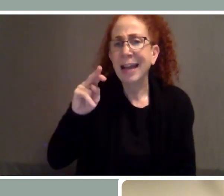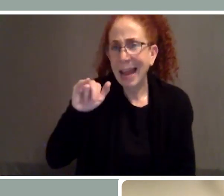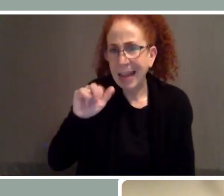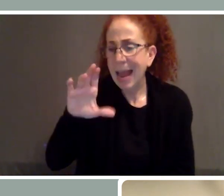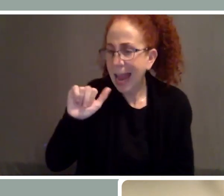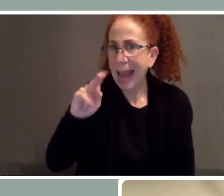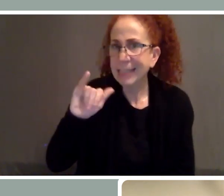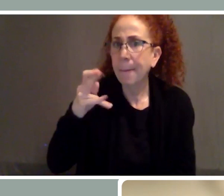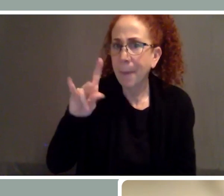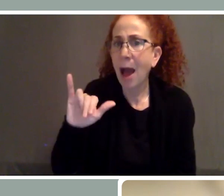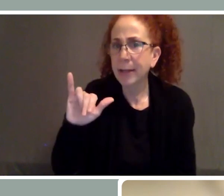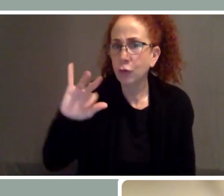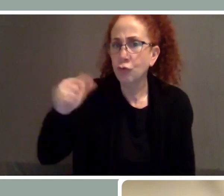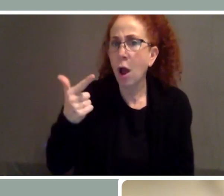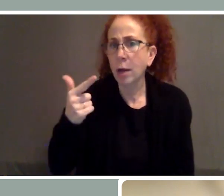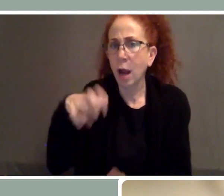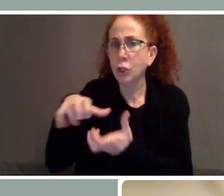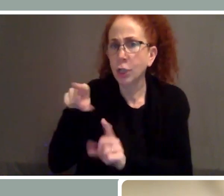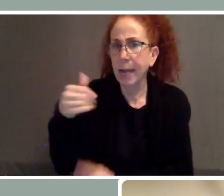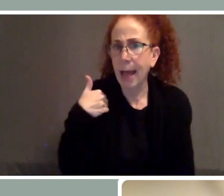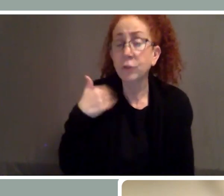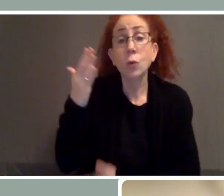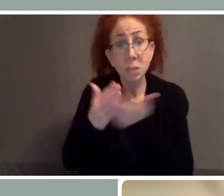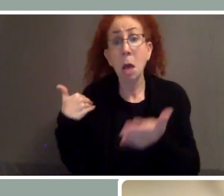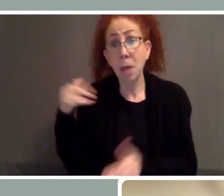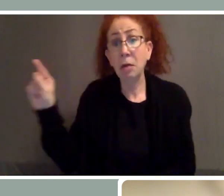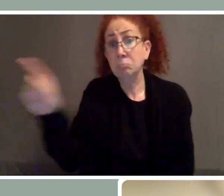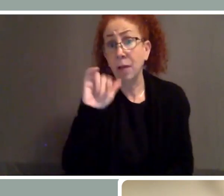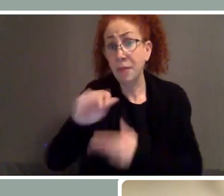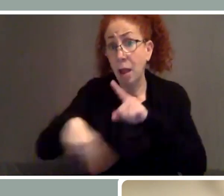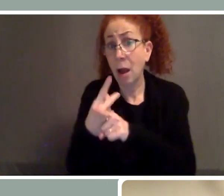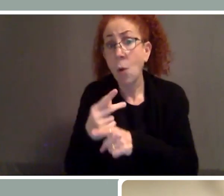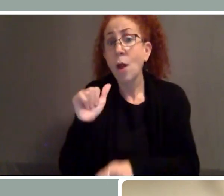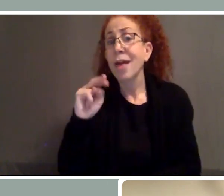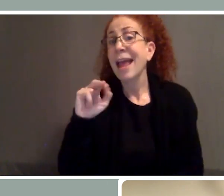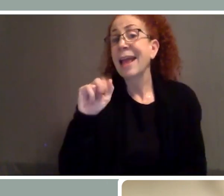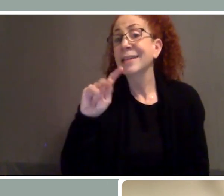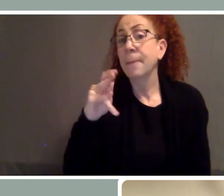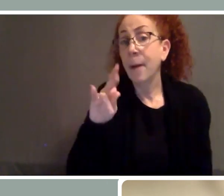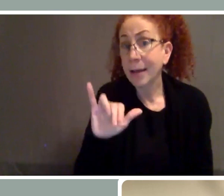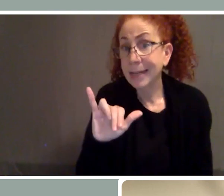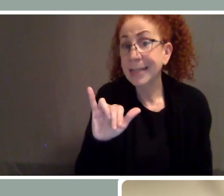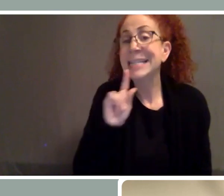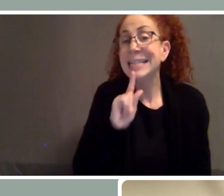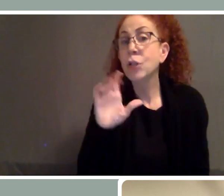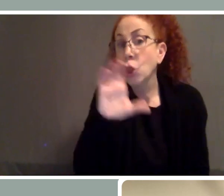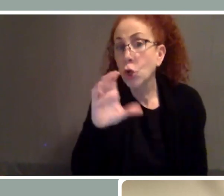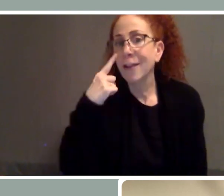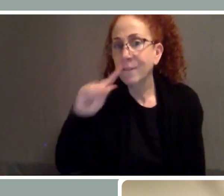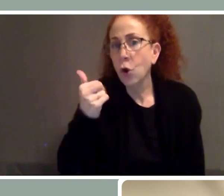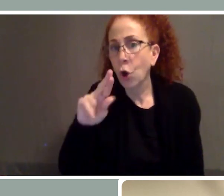drug conjugate. And so there are some antibody drug conjugates where the antibody is actually looking for